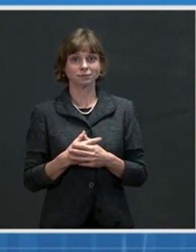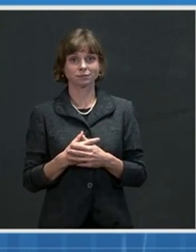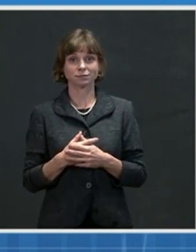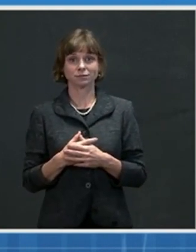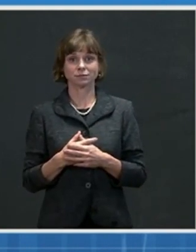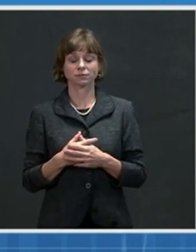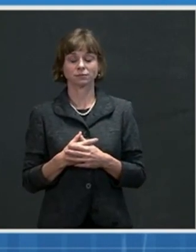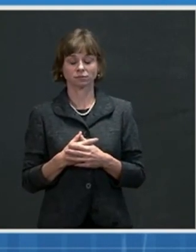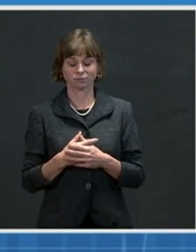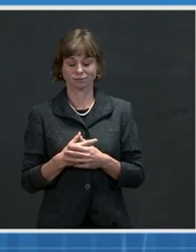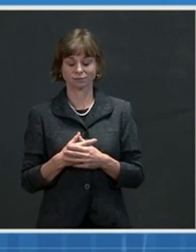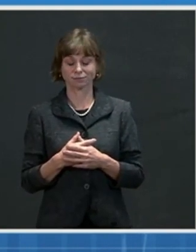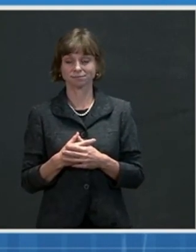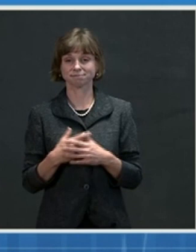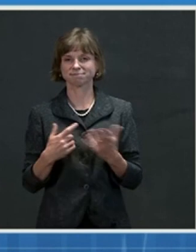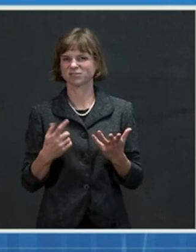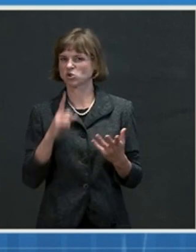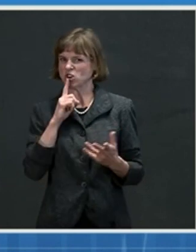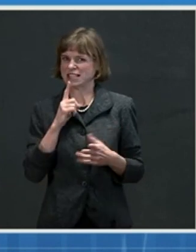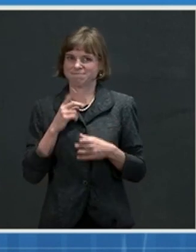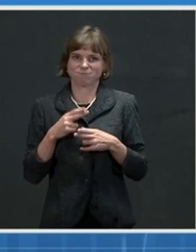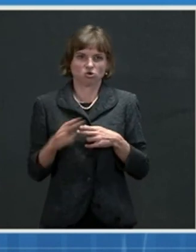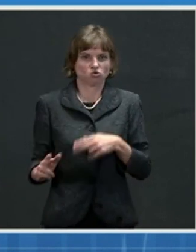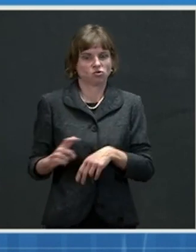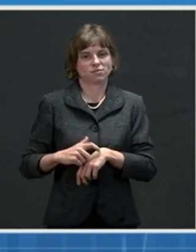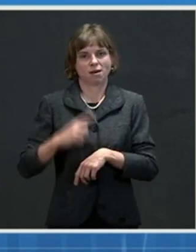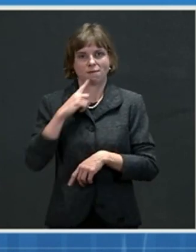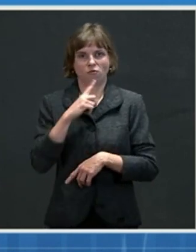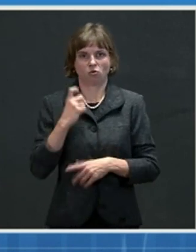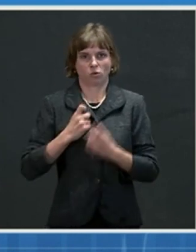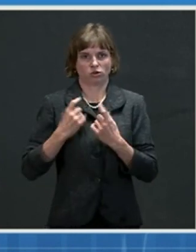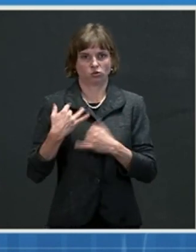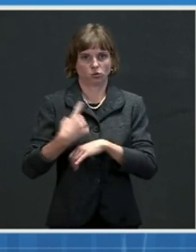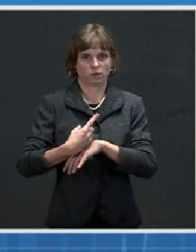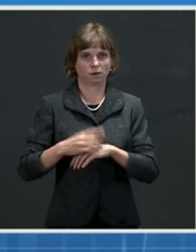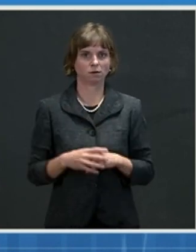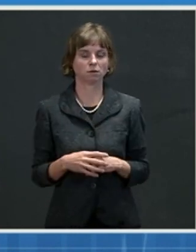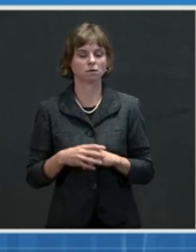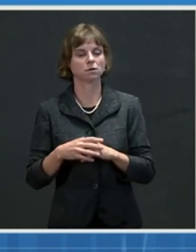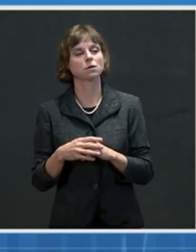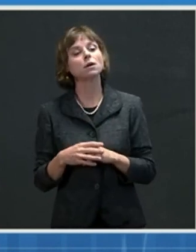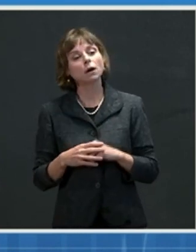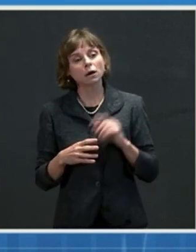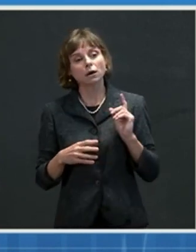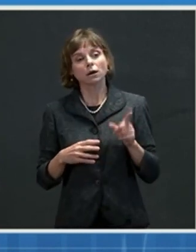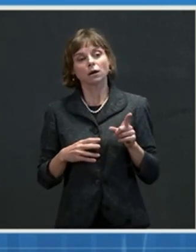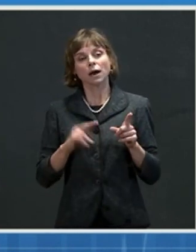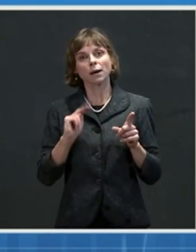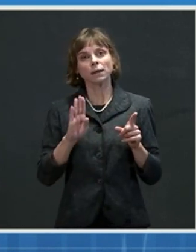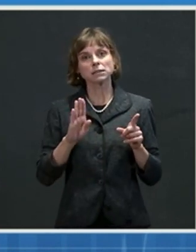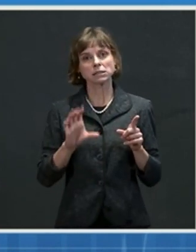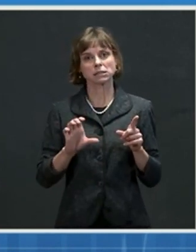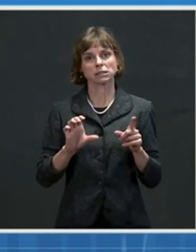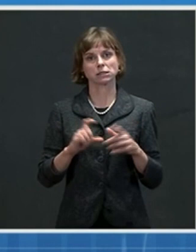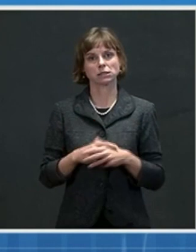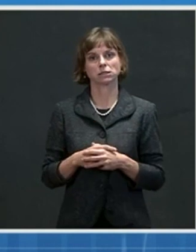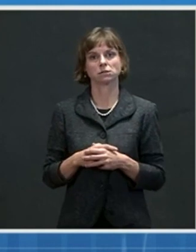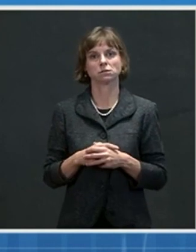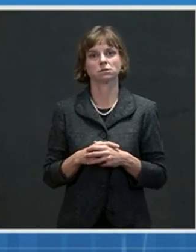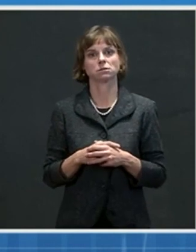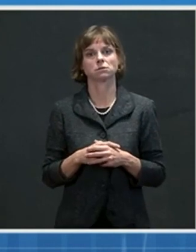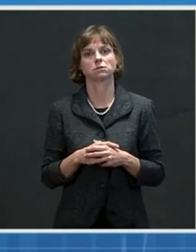All right, thank you, everybody. We only have time for a couple of questions today. First, we're going to go to Bertha Coombs at NBC.